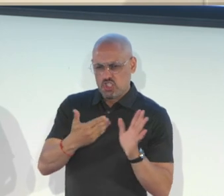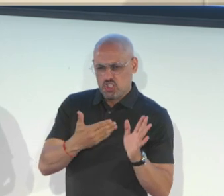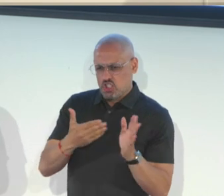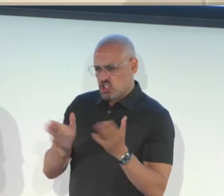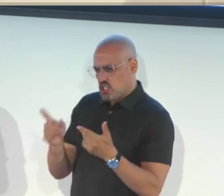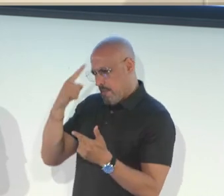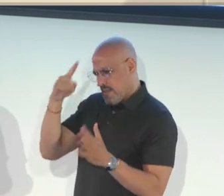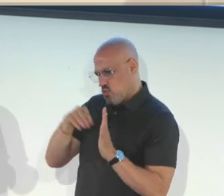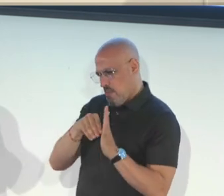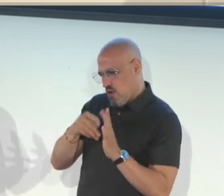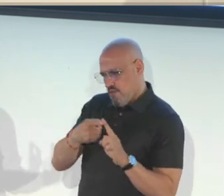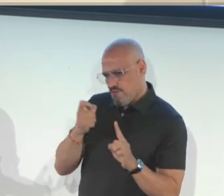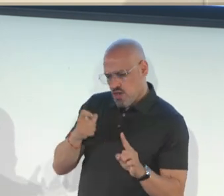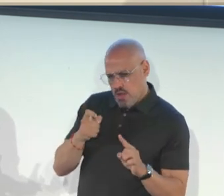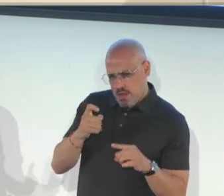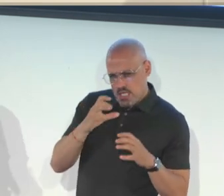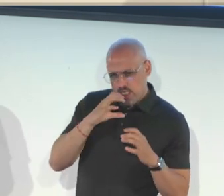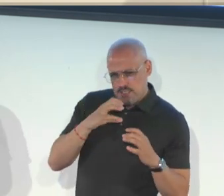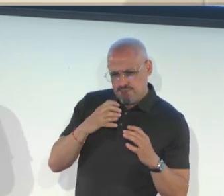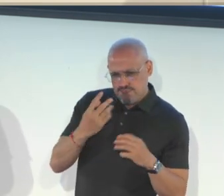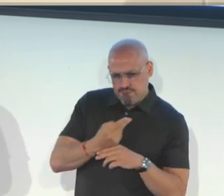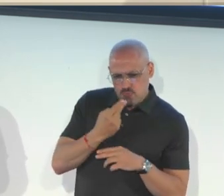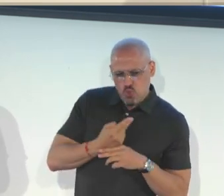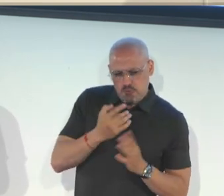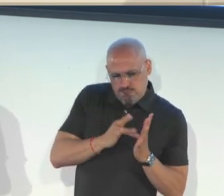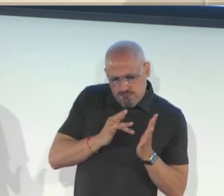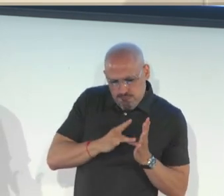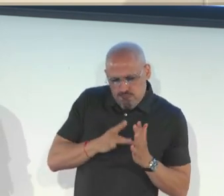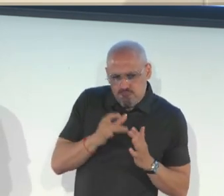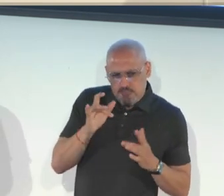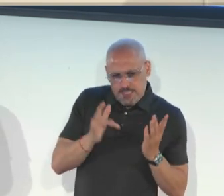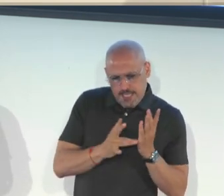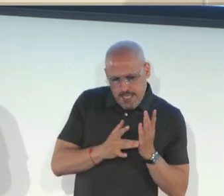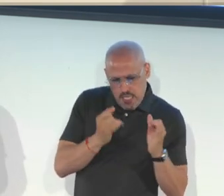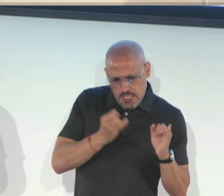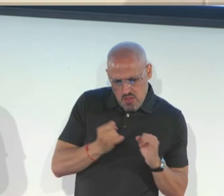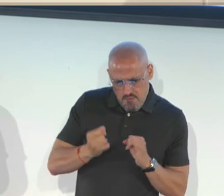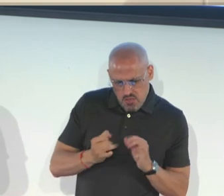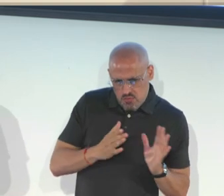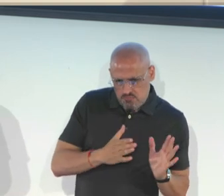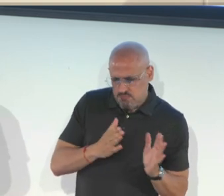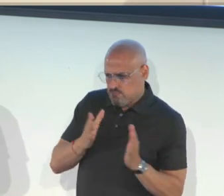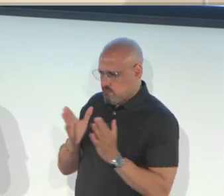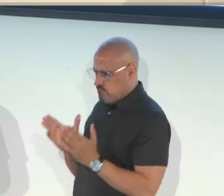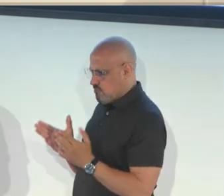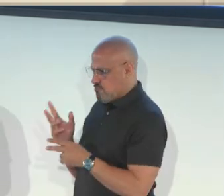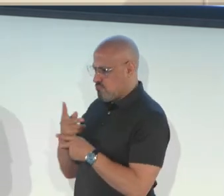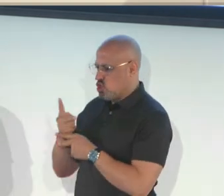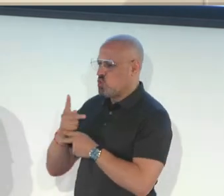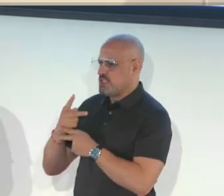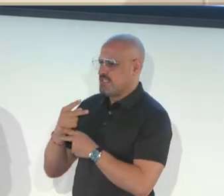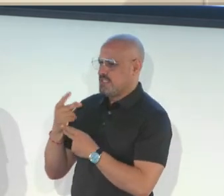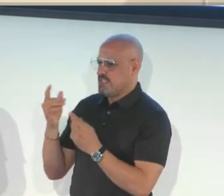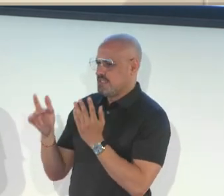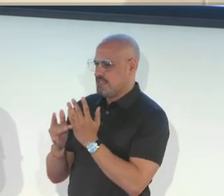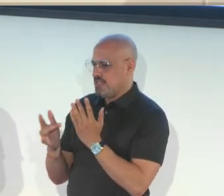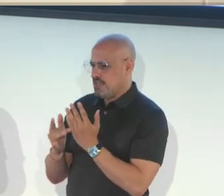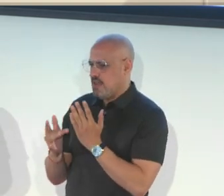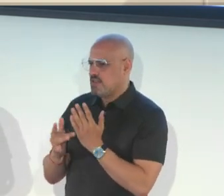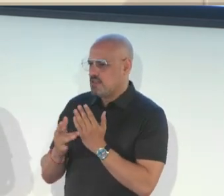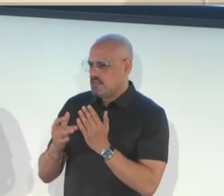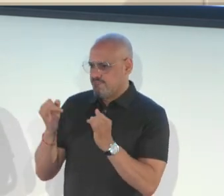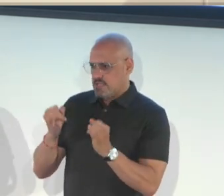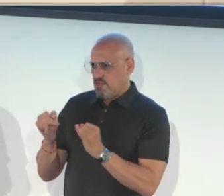mental model from consuming technology as an individual to producing technology as an